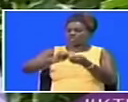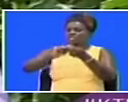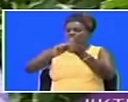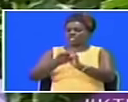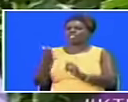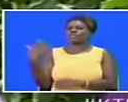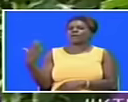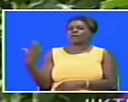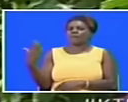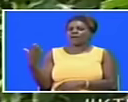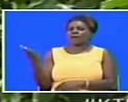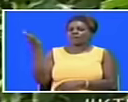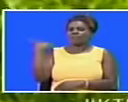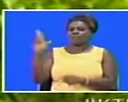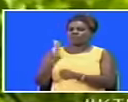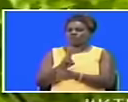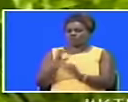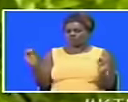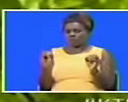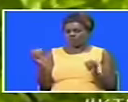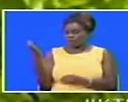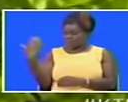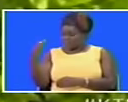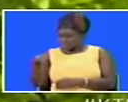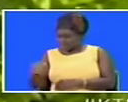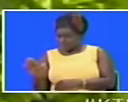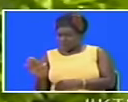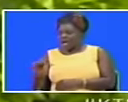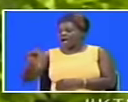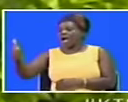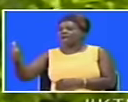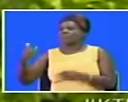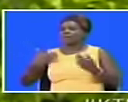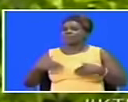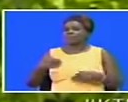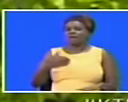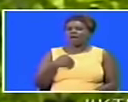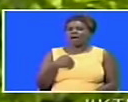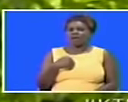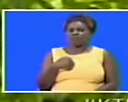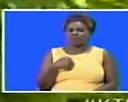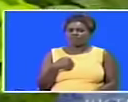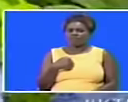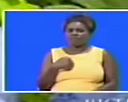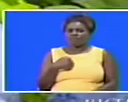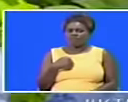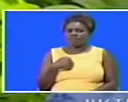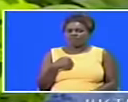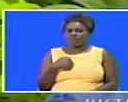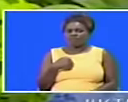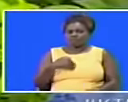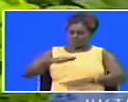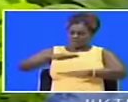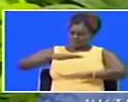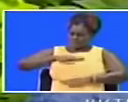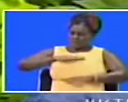ambayo walikuwa wanatumia siku ya Ijumaa, kwa sababu makaratasi hayo yako na watu wengi sana na watu kwa mifuko yao. Adequate